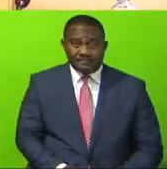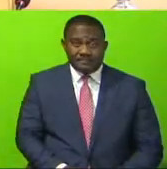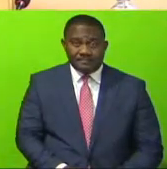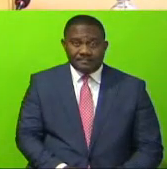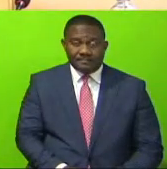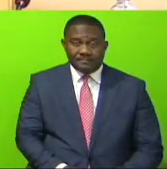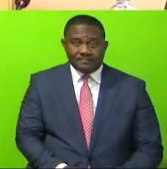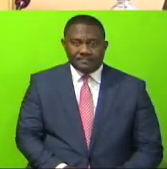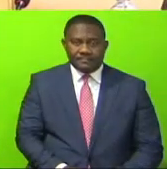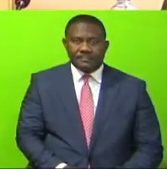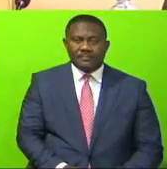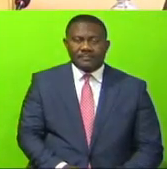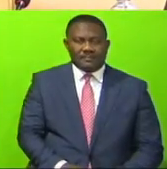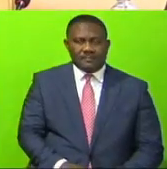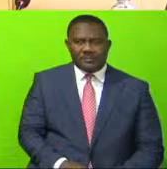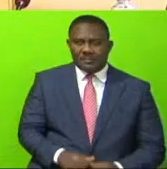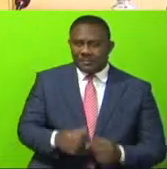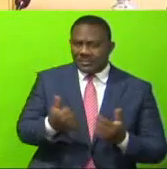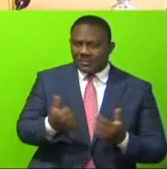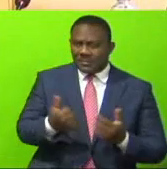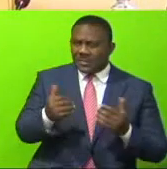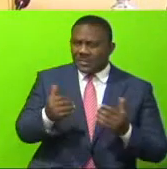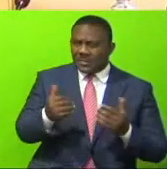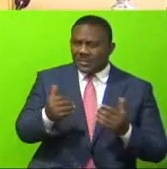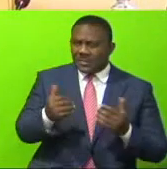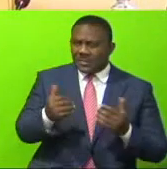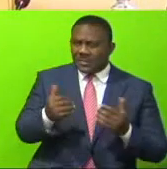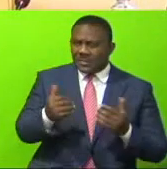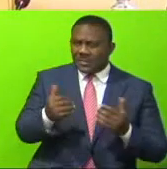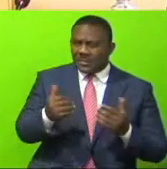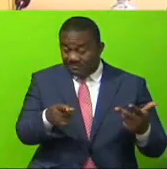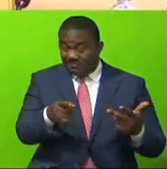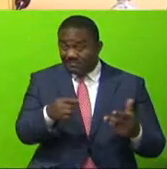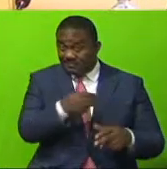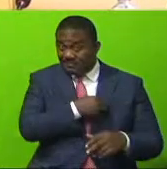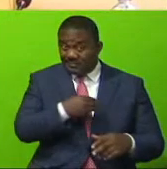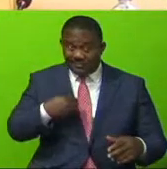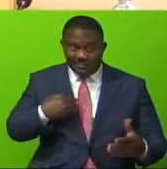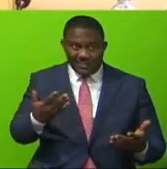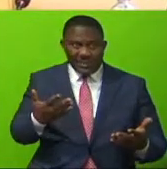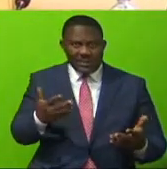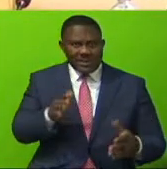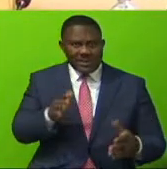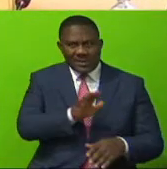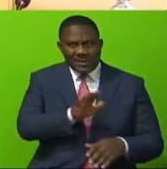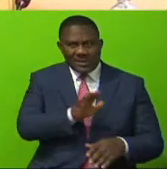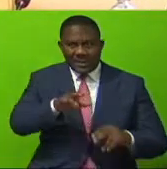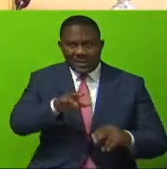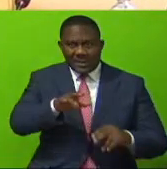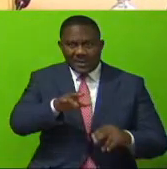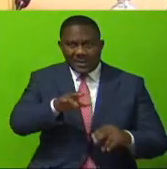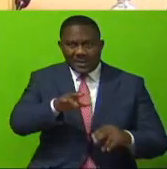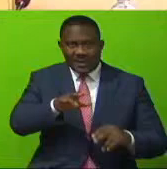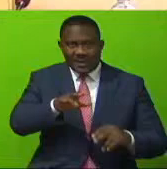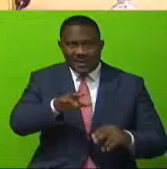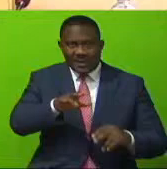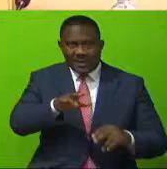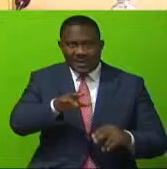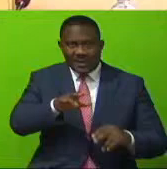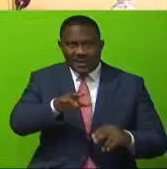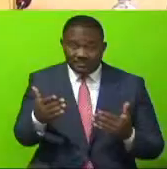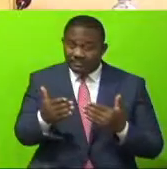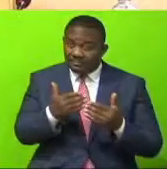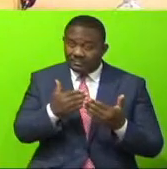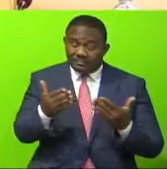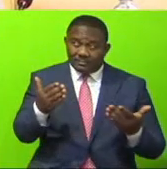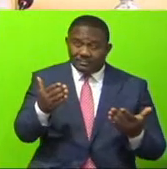mentioned, the seat is vacant. And all that the Speaker